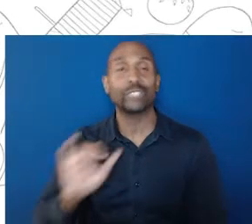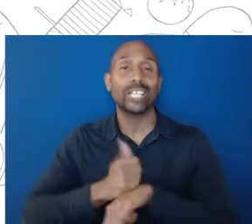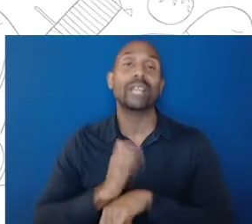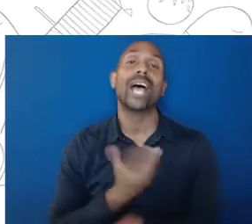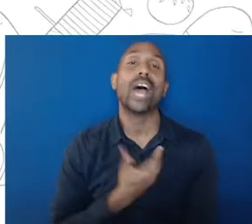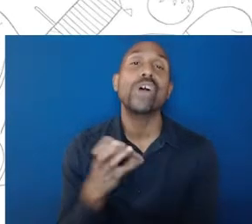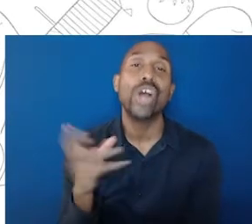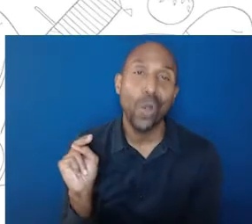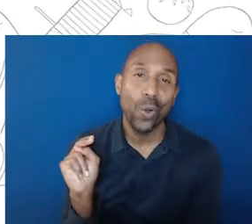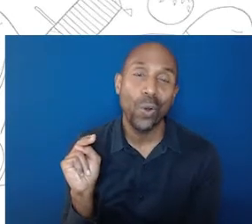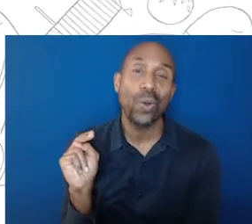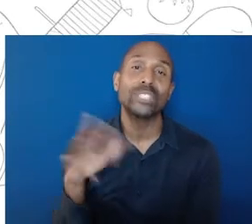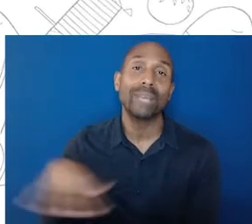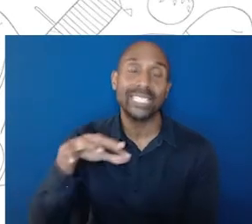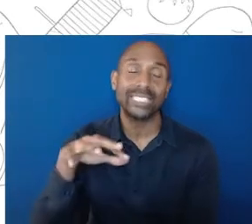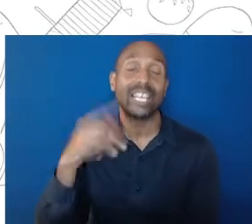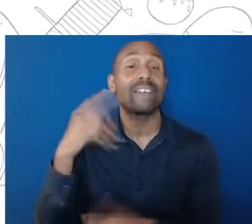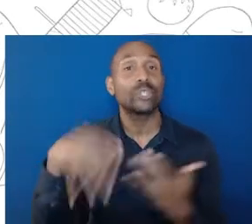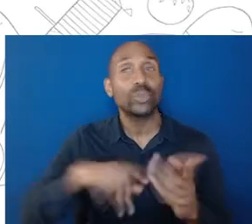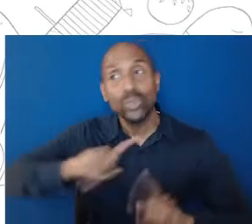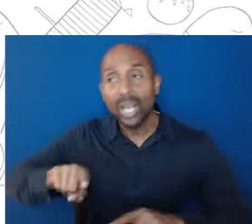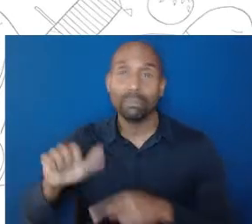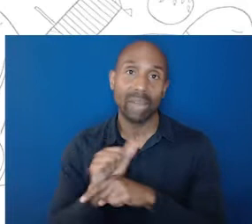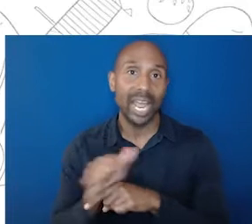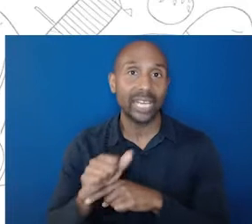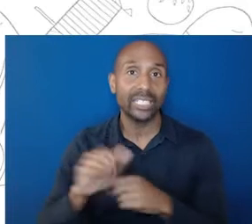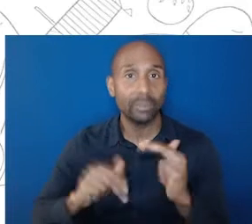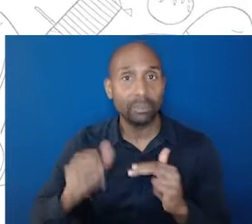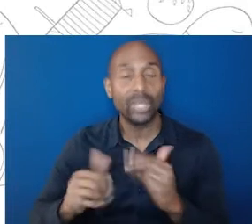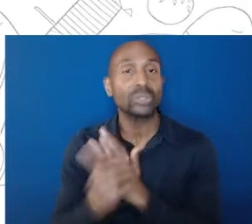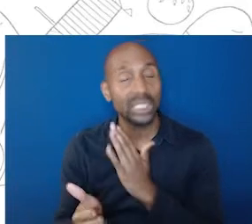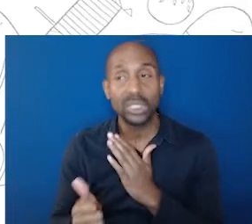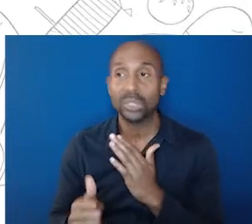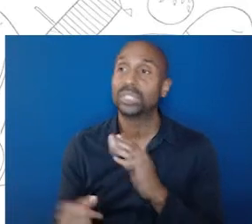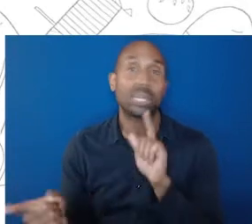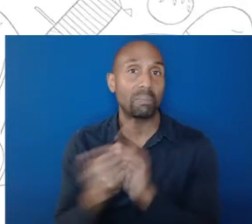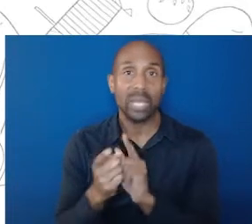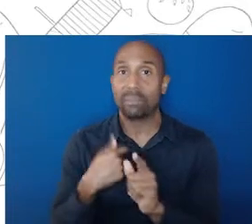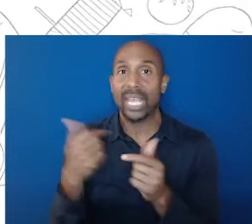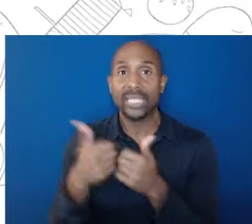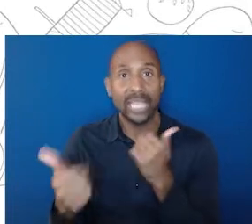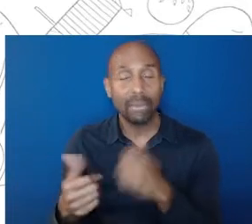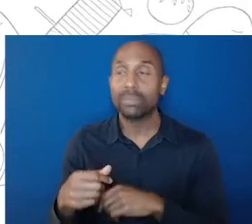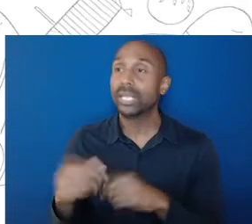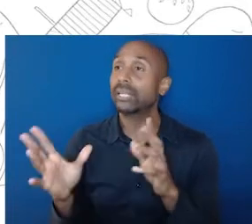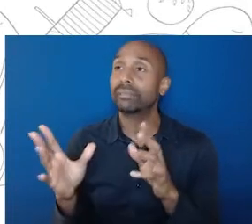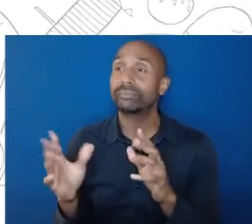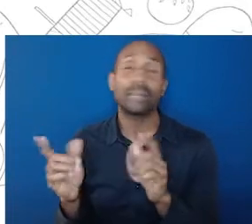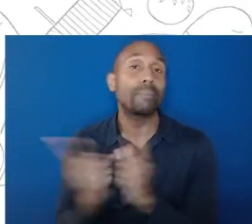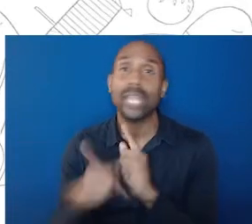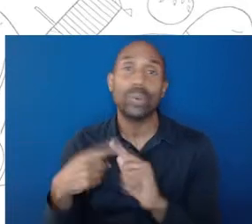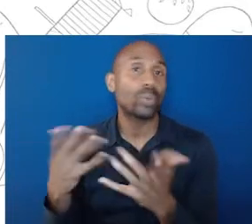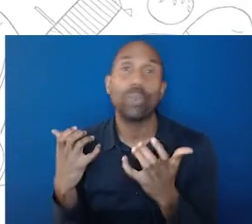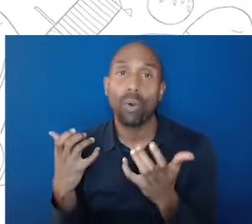need to have time for them to build their skills if they want and to meet with me separately as well as to meet whenever we want to